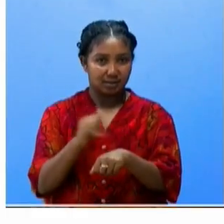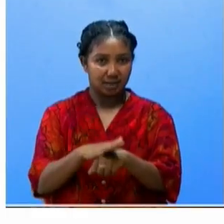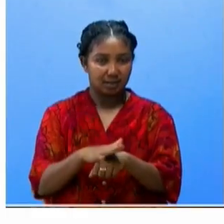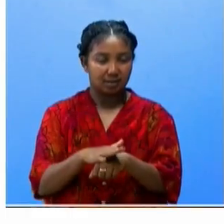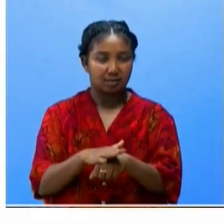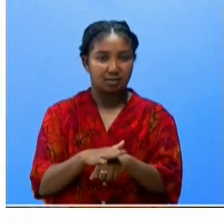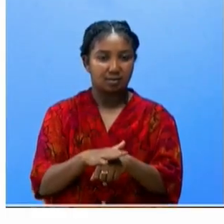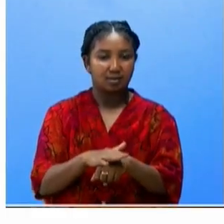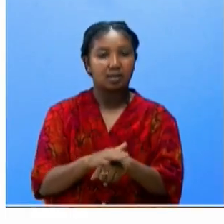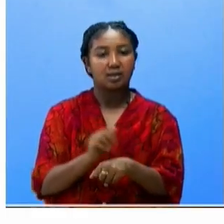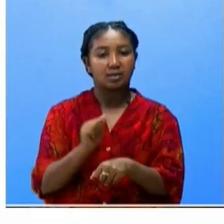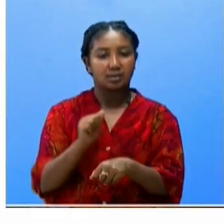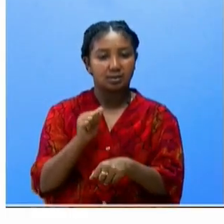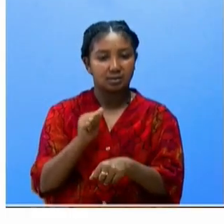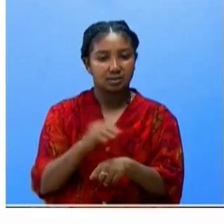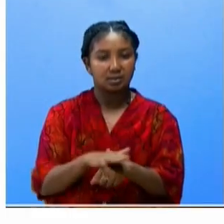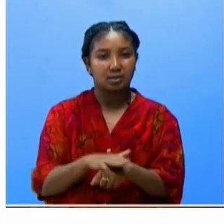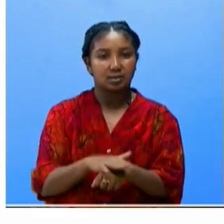sent to